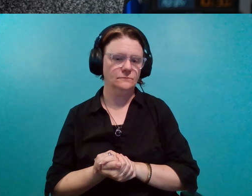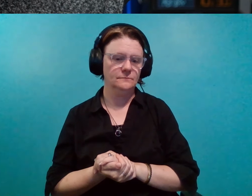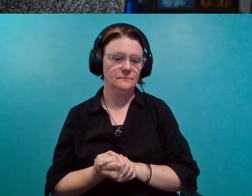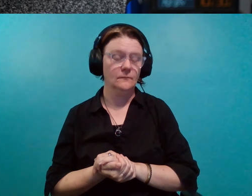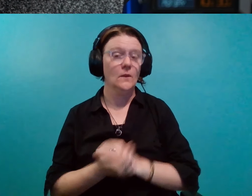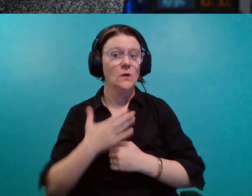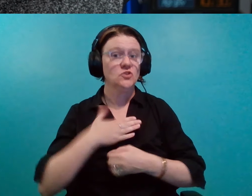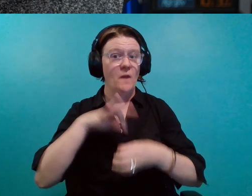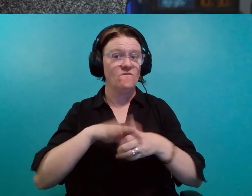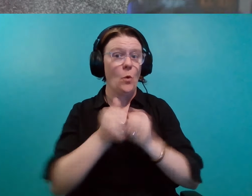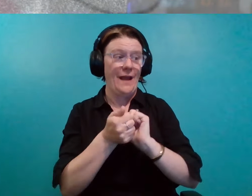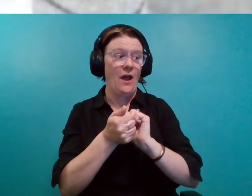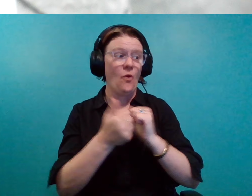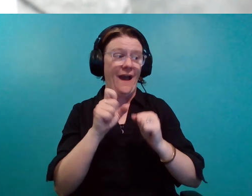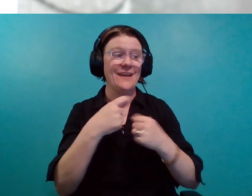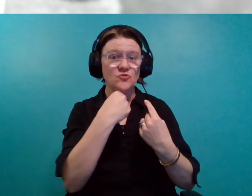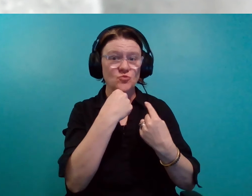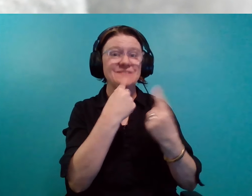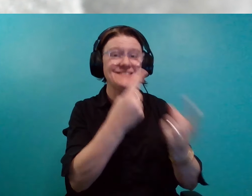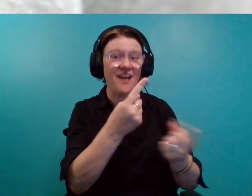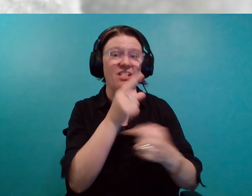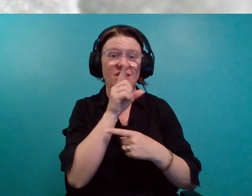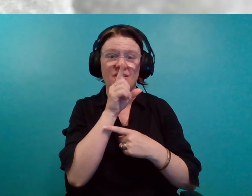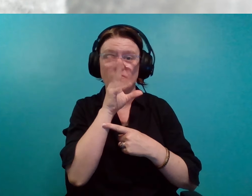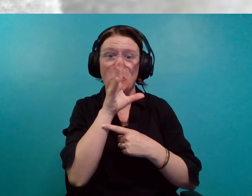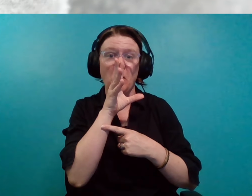I need to verbally